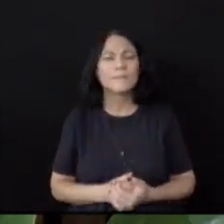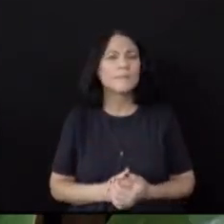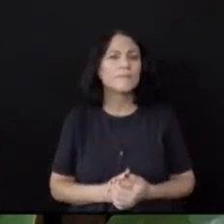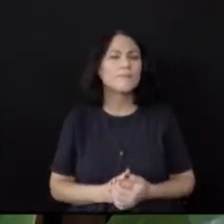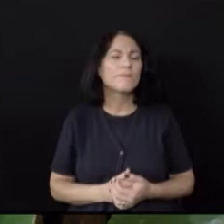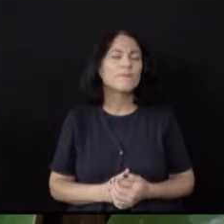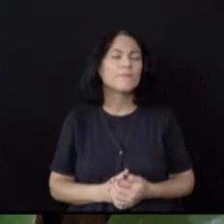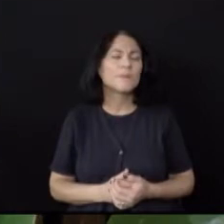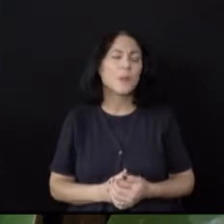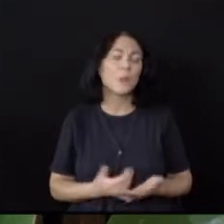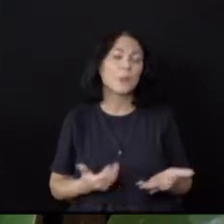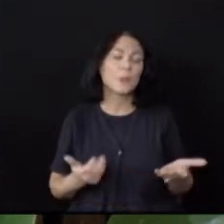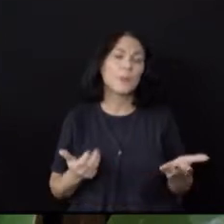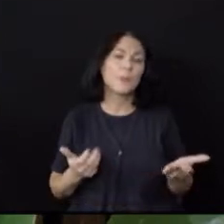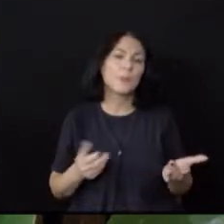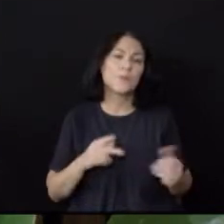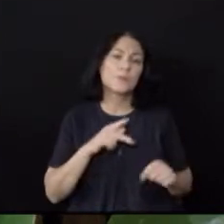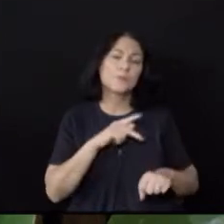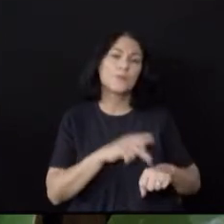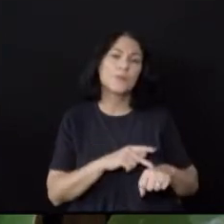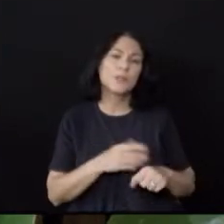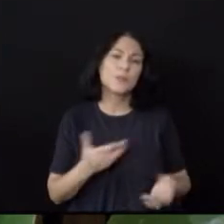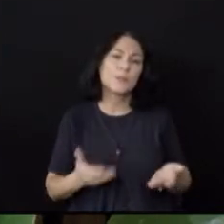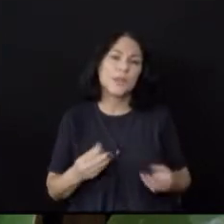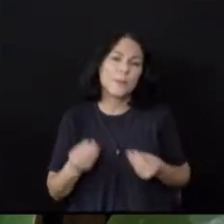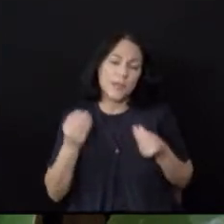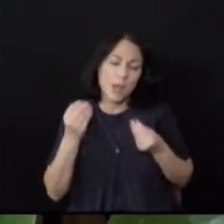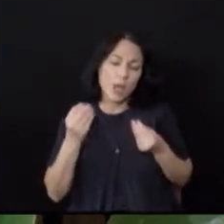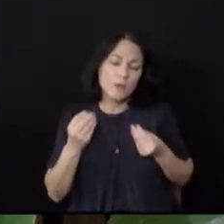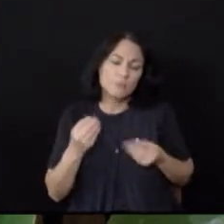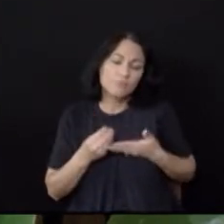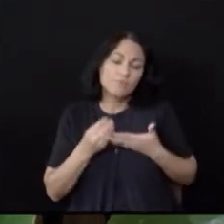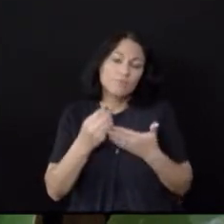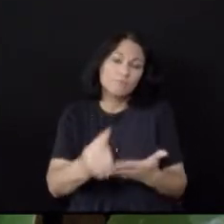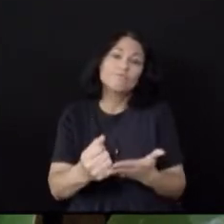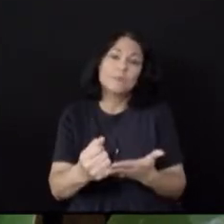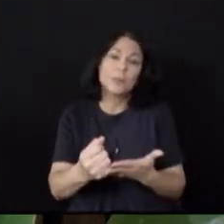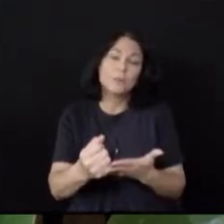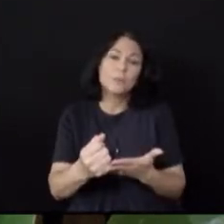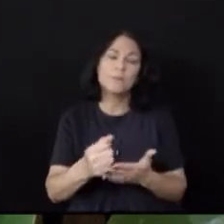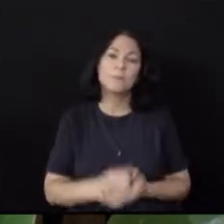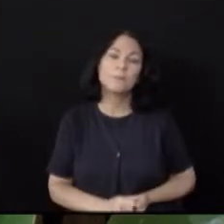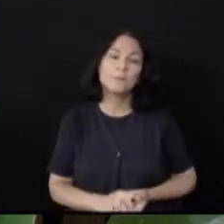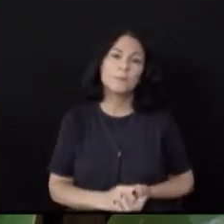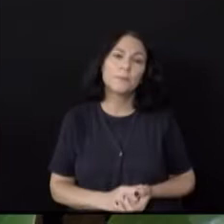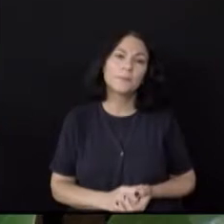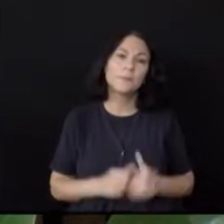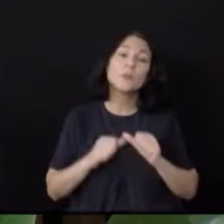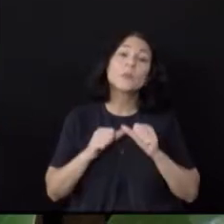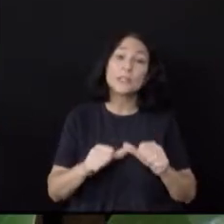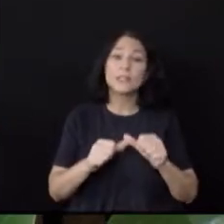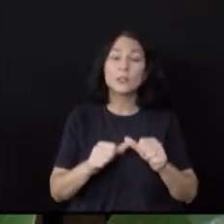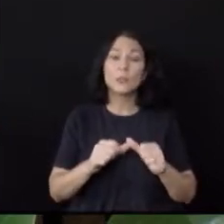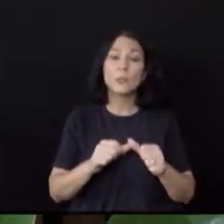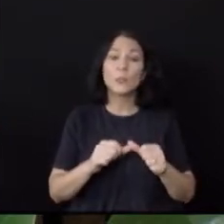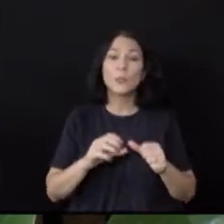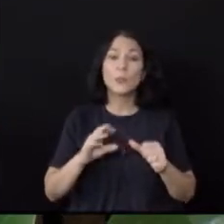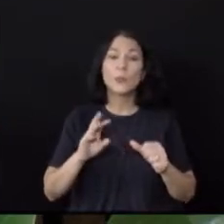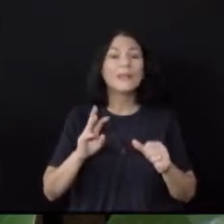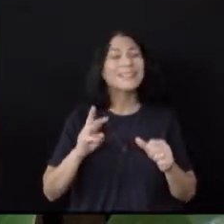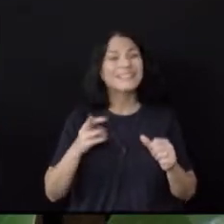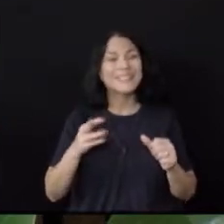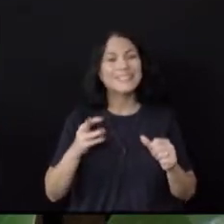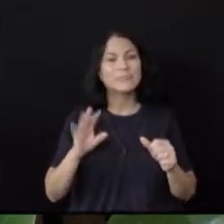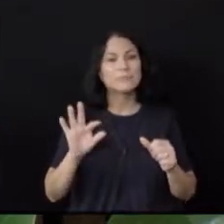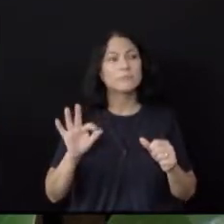let's hear what direction Peter may offer in addressing those very questions, shall we? So let's continue. Verse 19, where we began